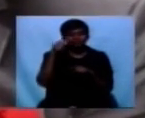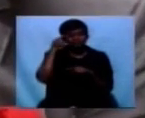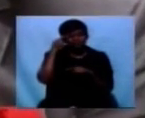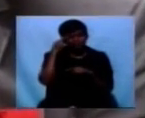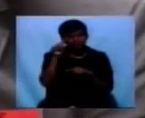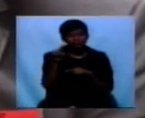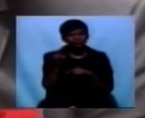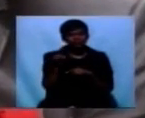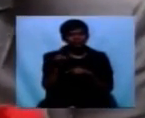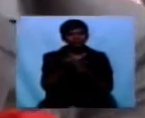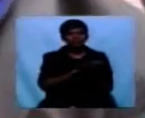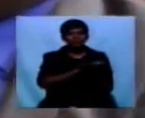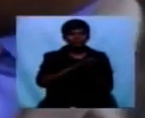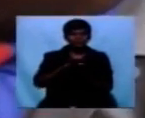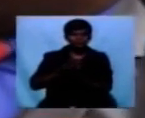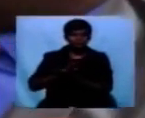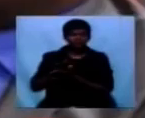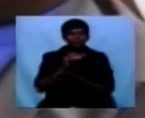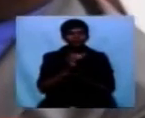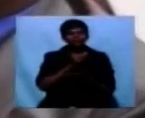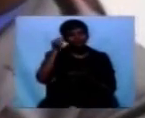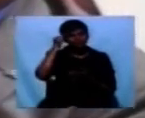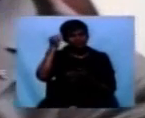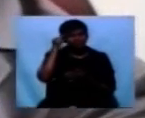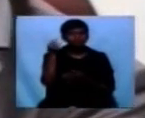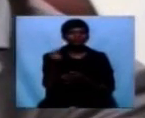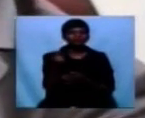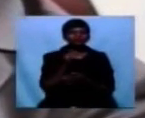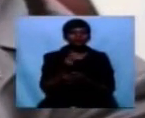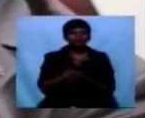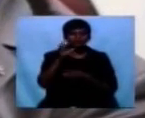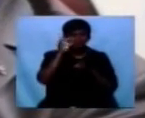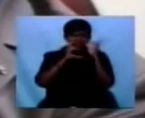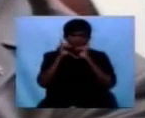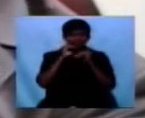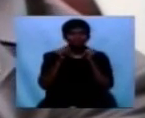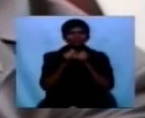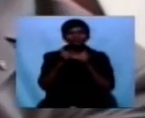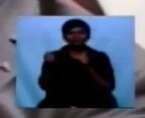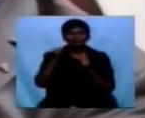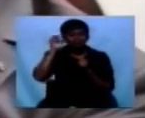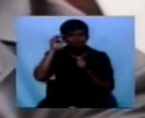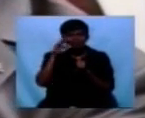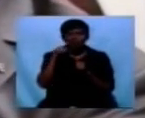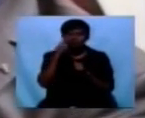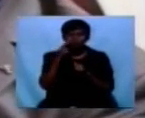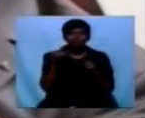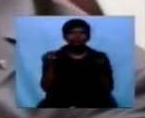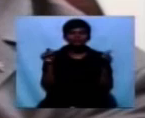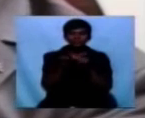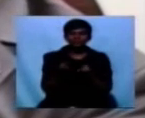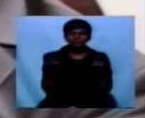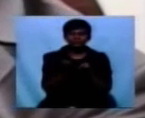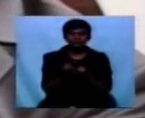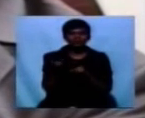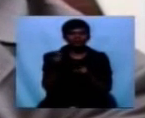of in smooth transition, because we are one government, we discussed with my fellow ministers whose functions are moving. We said